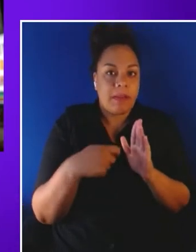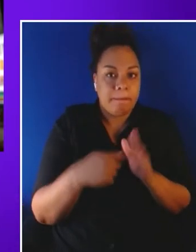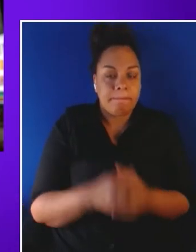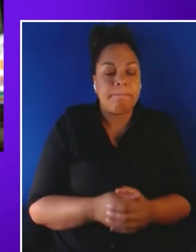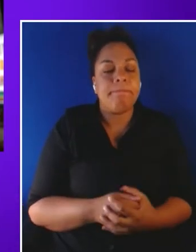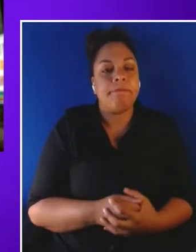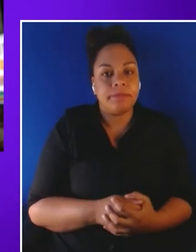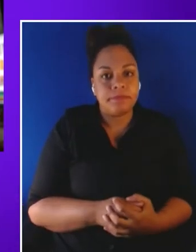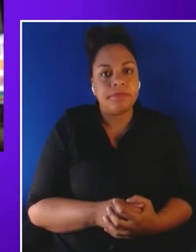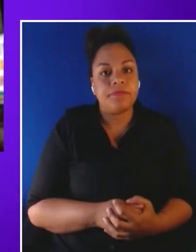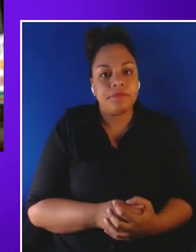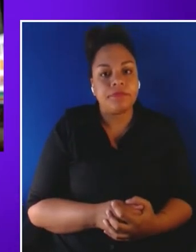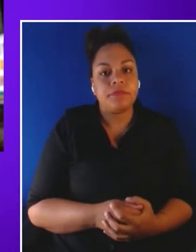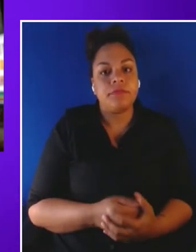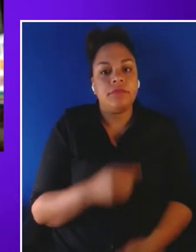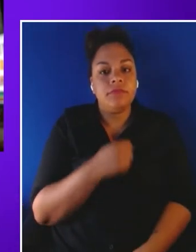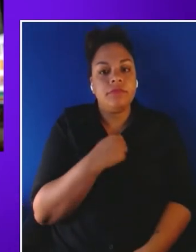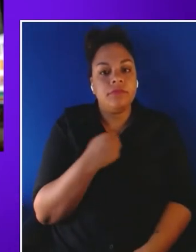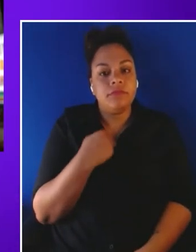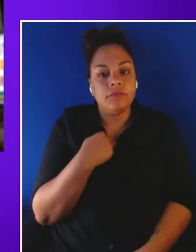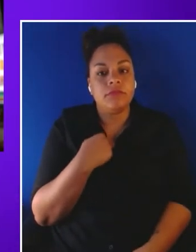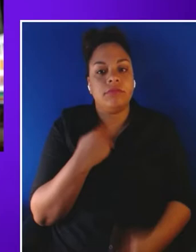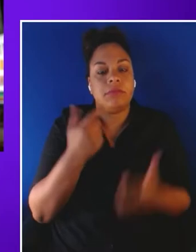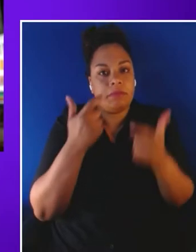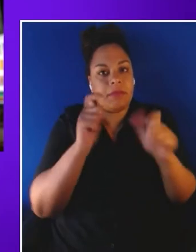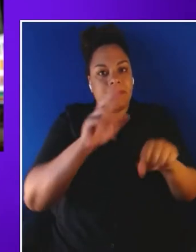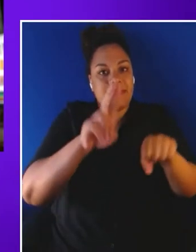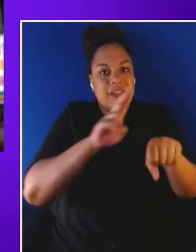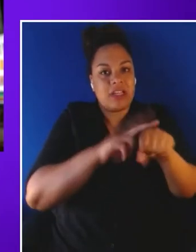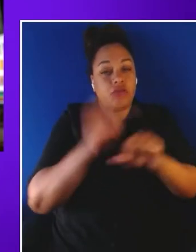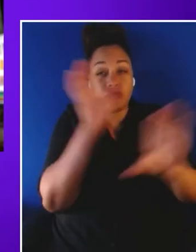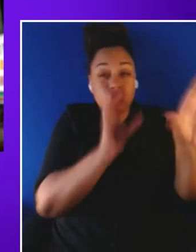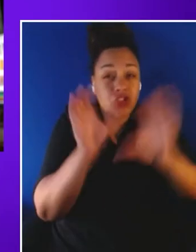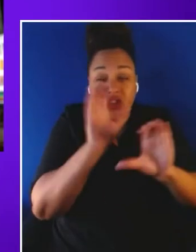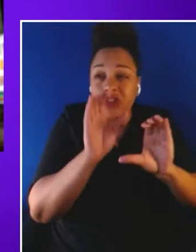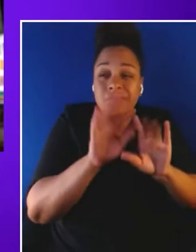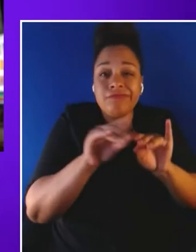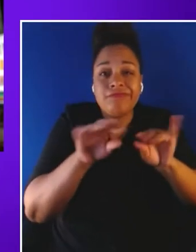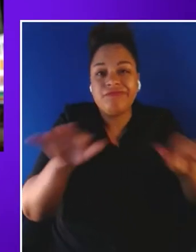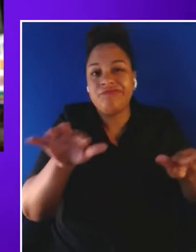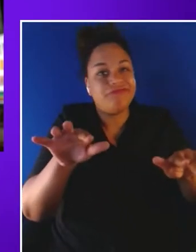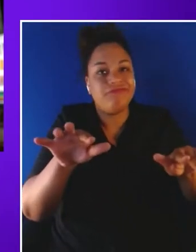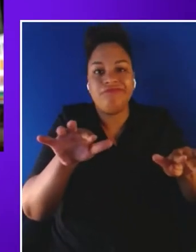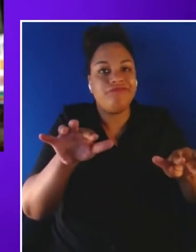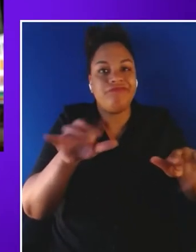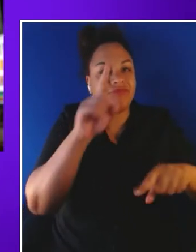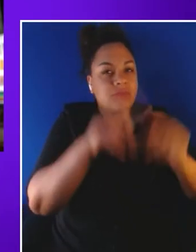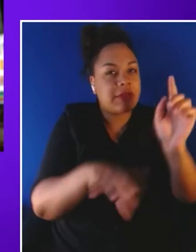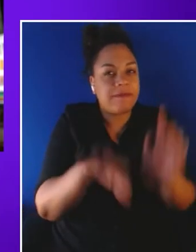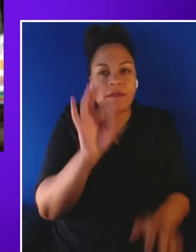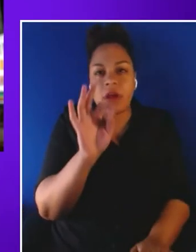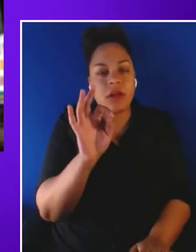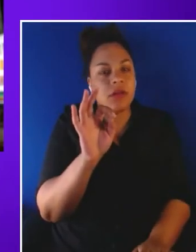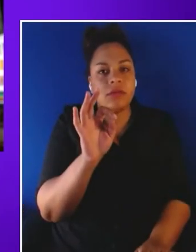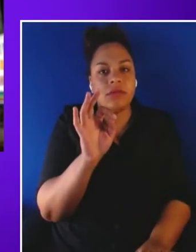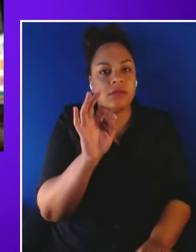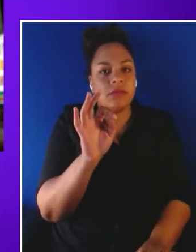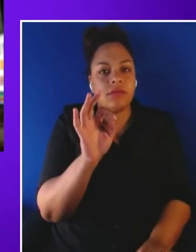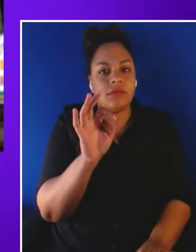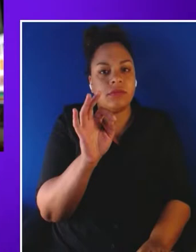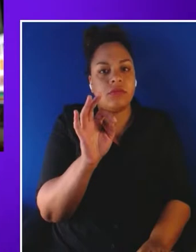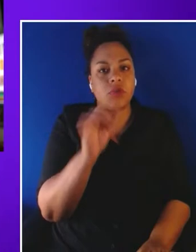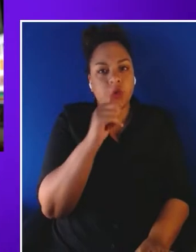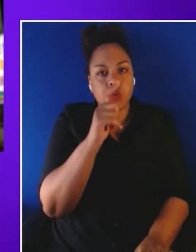a not so big search and we couldn't find one that can do the